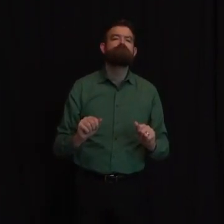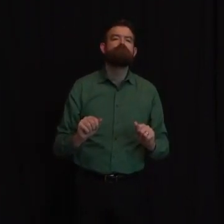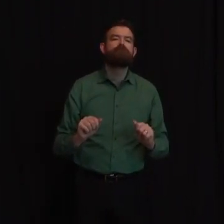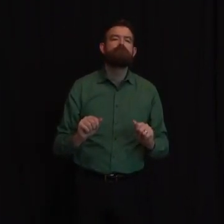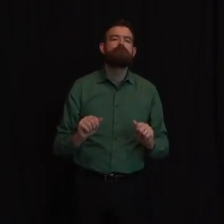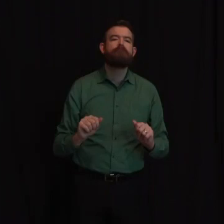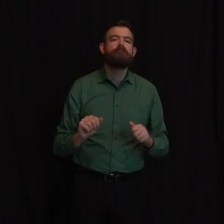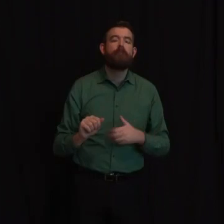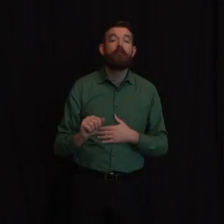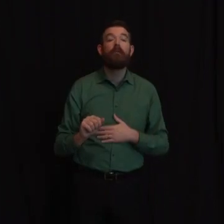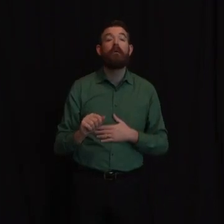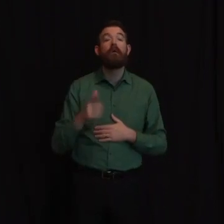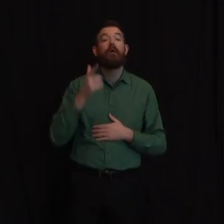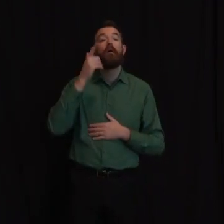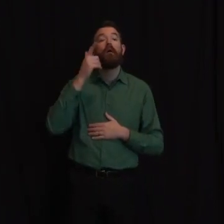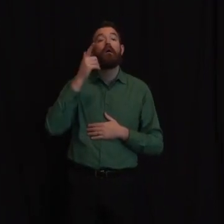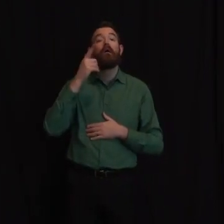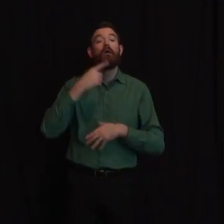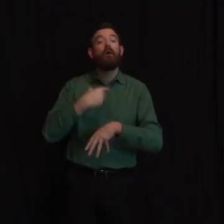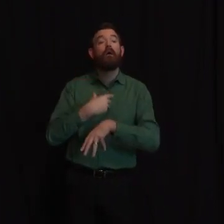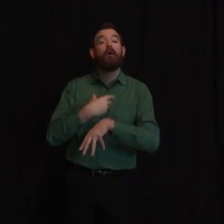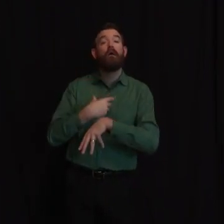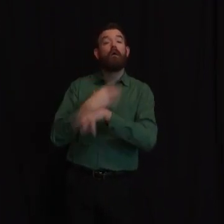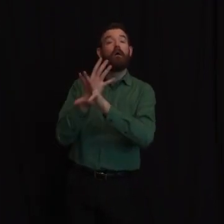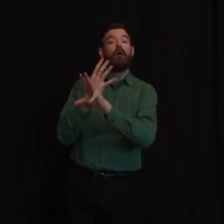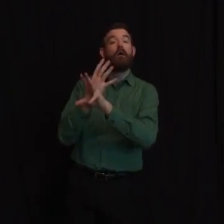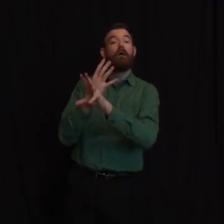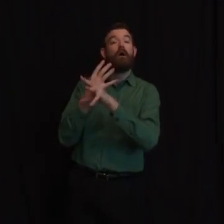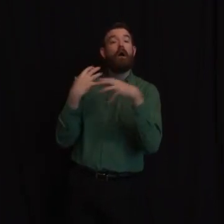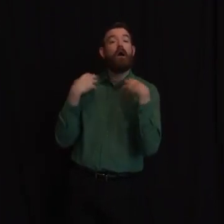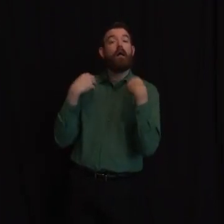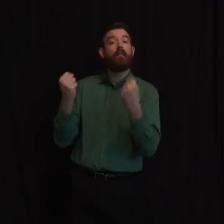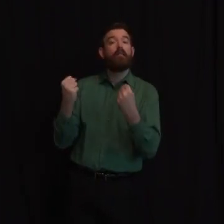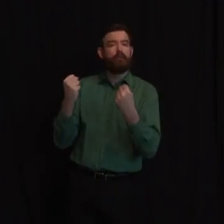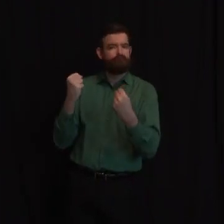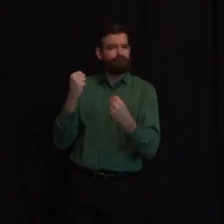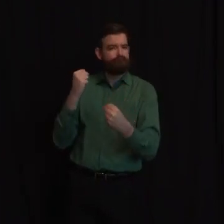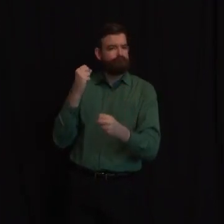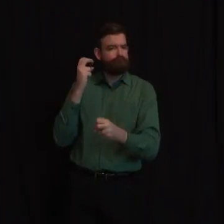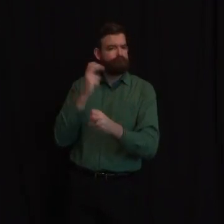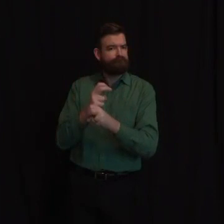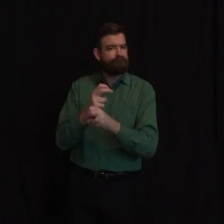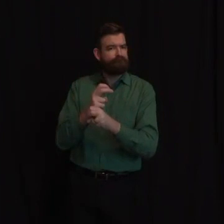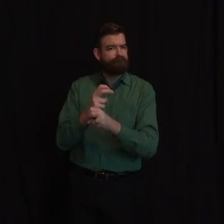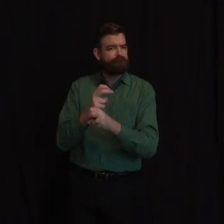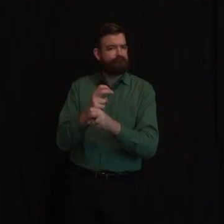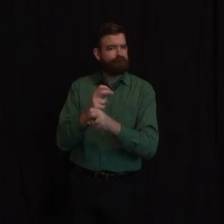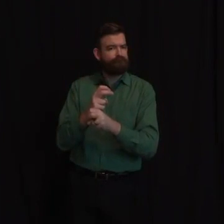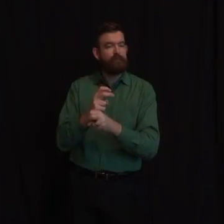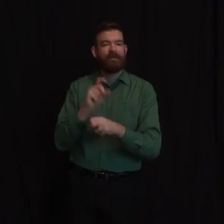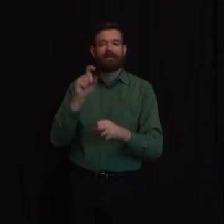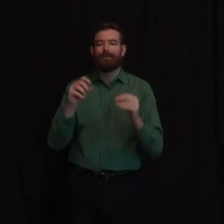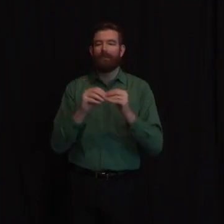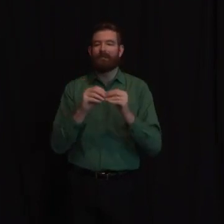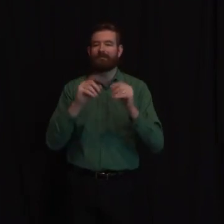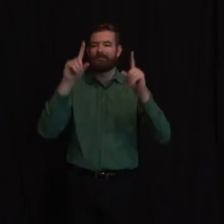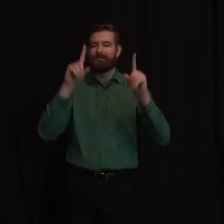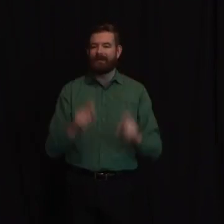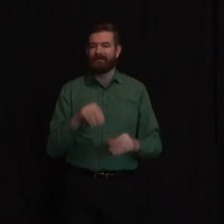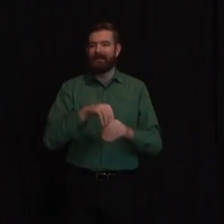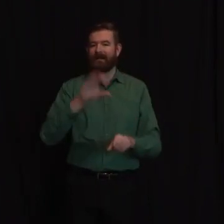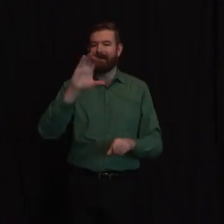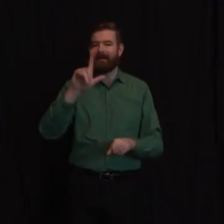shared with us how difficult that is. They support more testing in community clinics. They called out the FQHCs